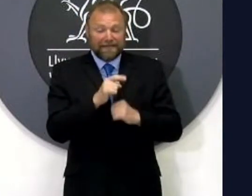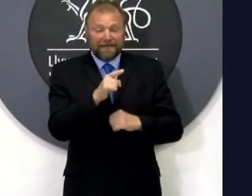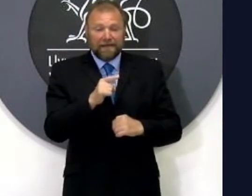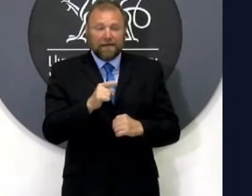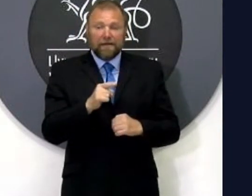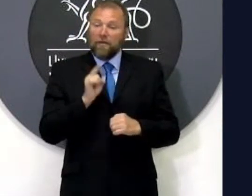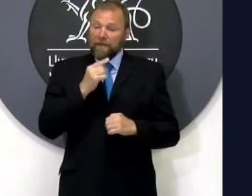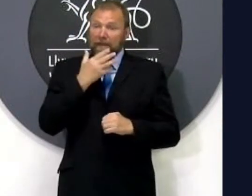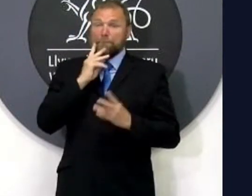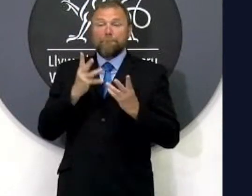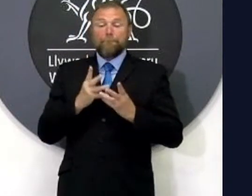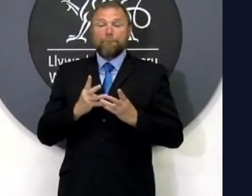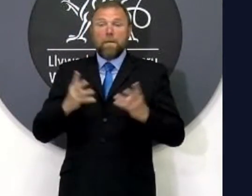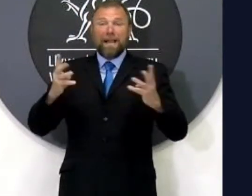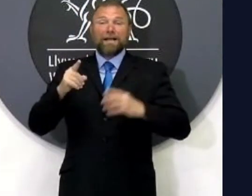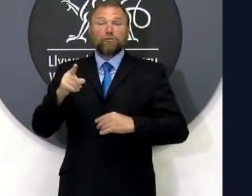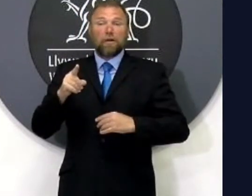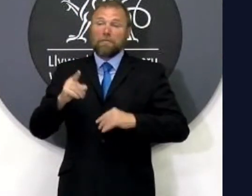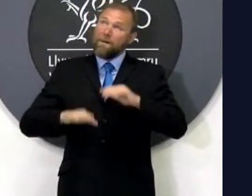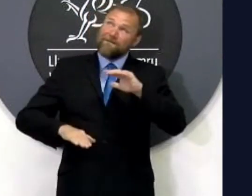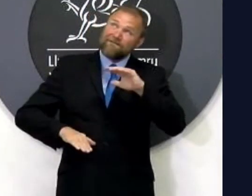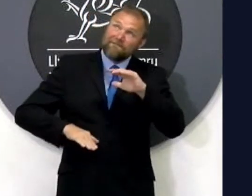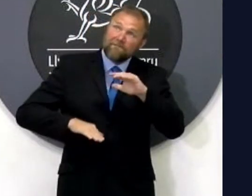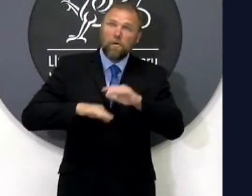the population fully vaccinated is